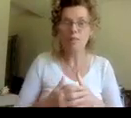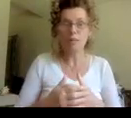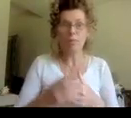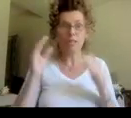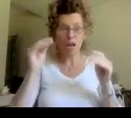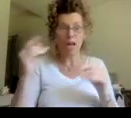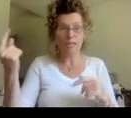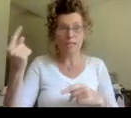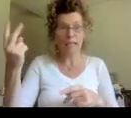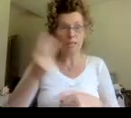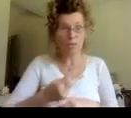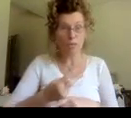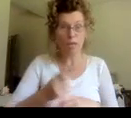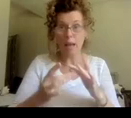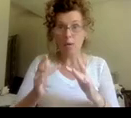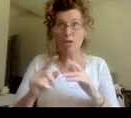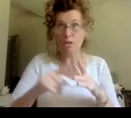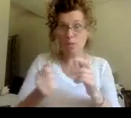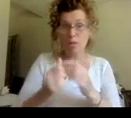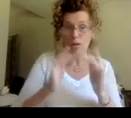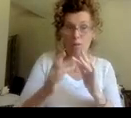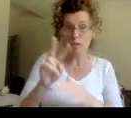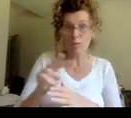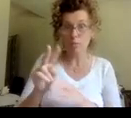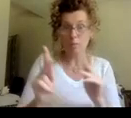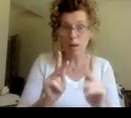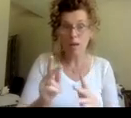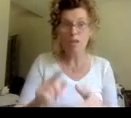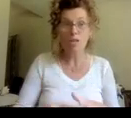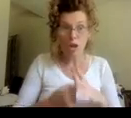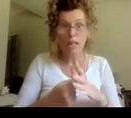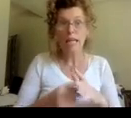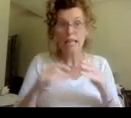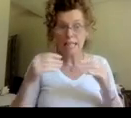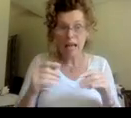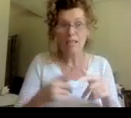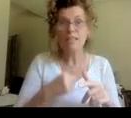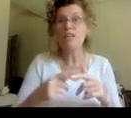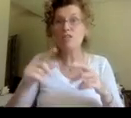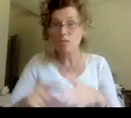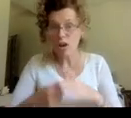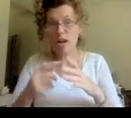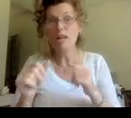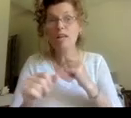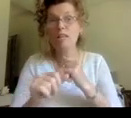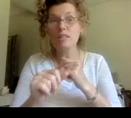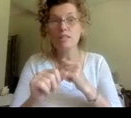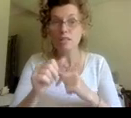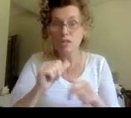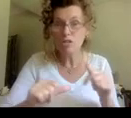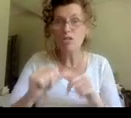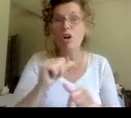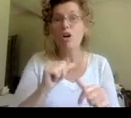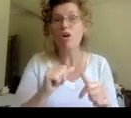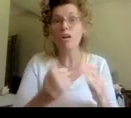evolution of network. You started with your network with 22 people. You start getting sales. Then you start on social. You start delivering value, and then you start running